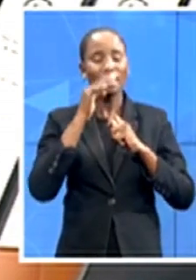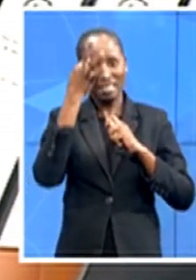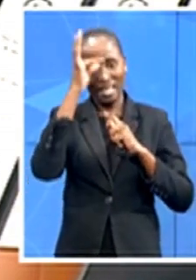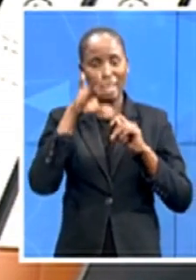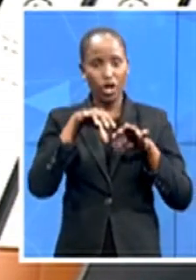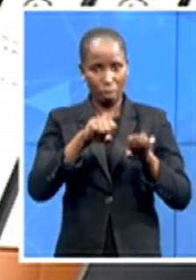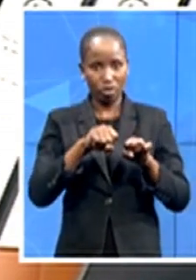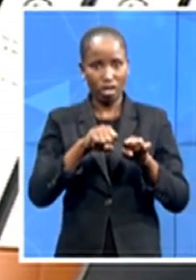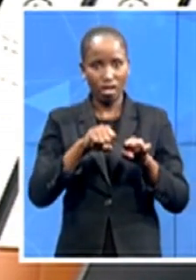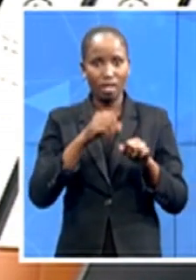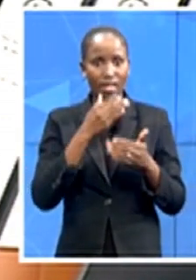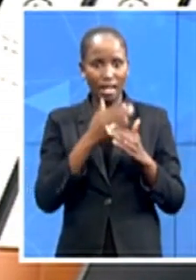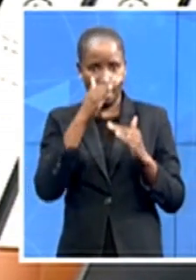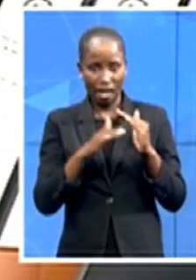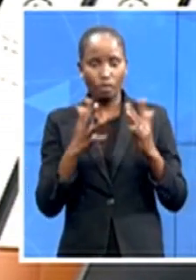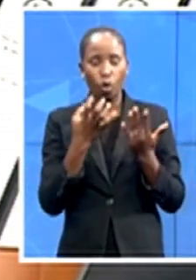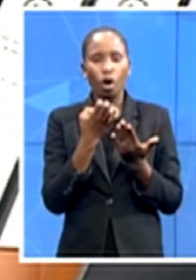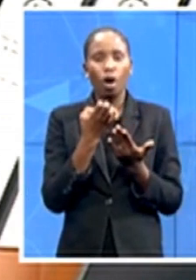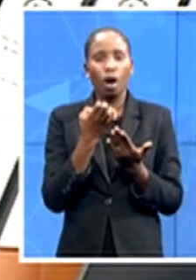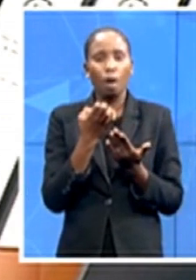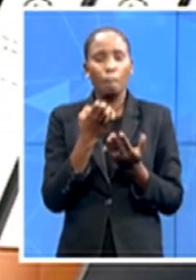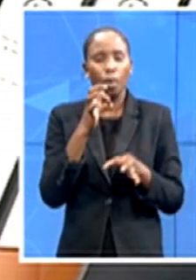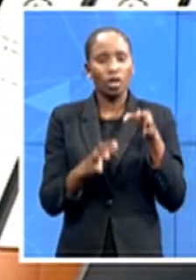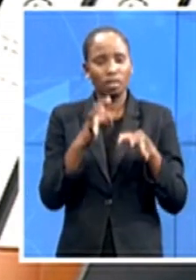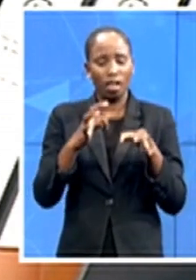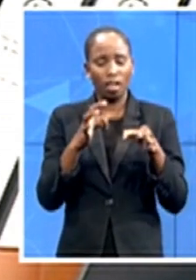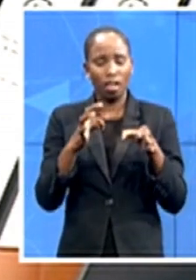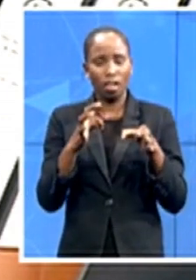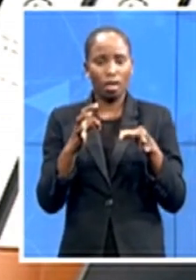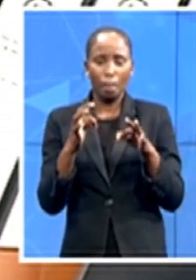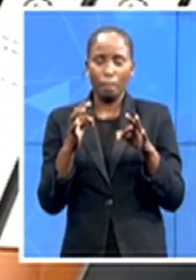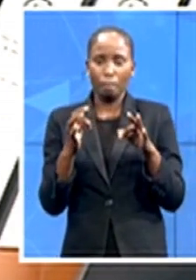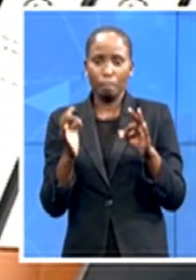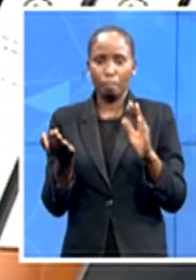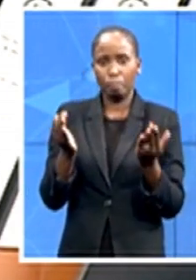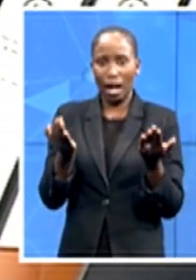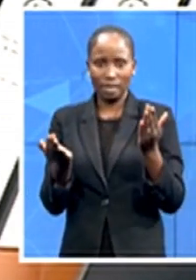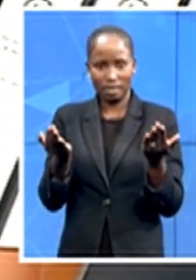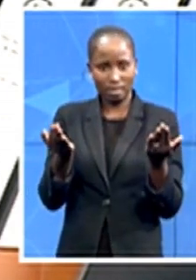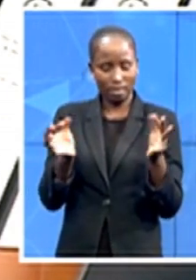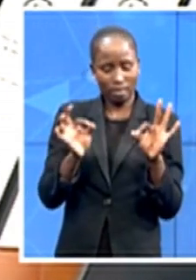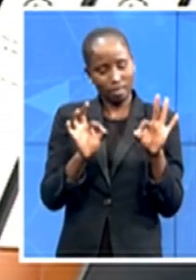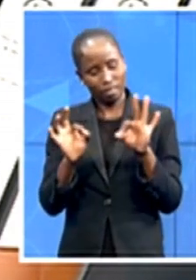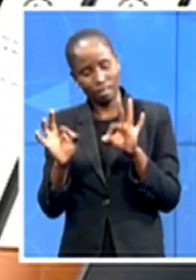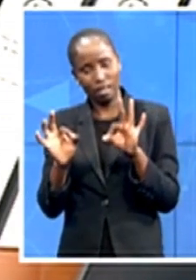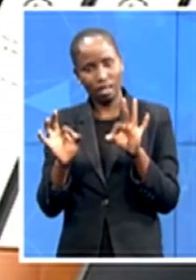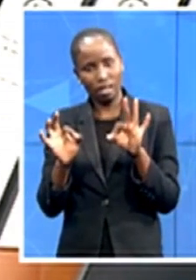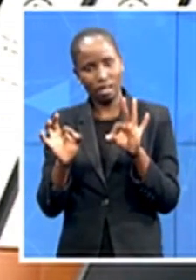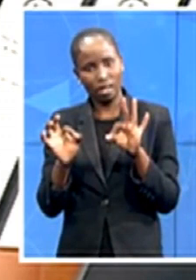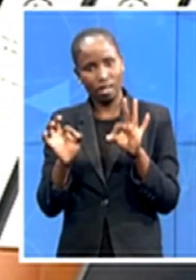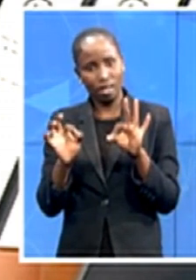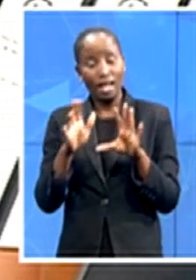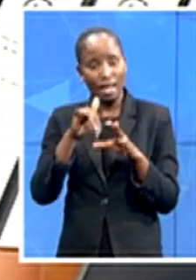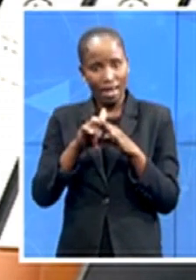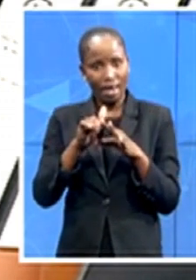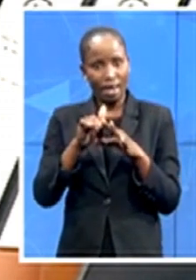forces within the executive itself, within the governing party, and within